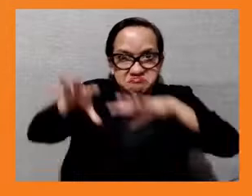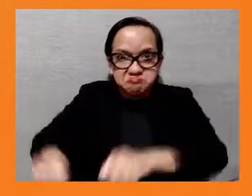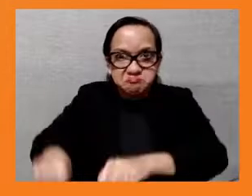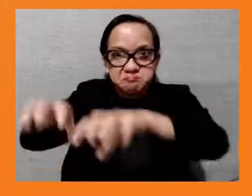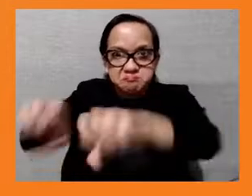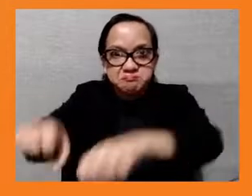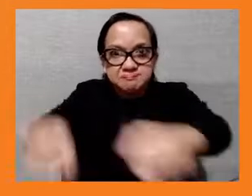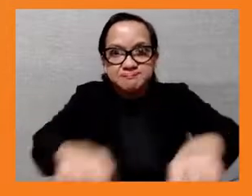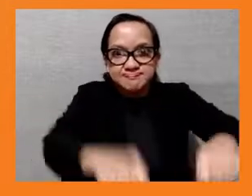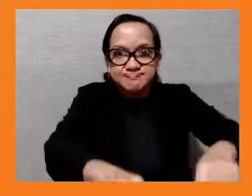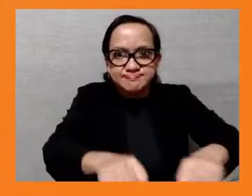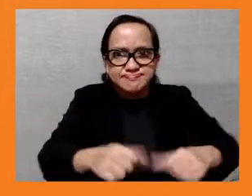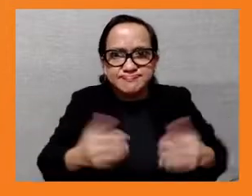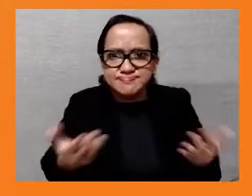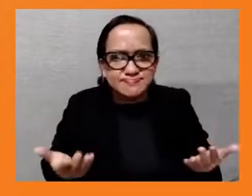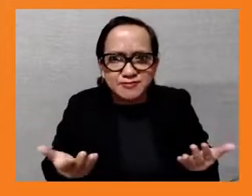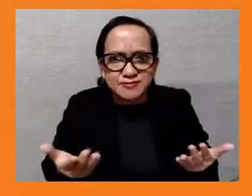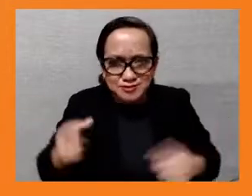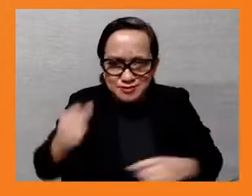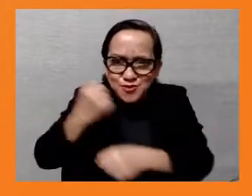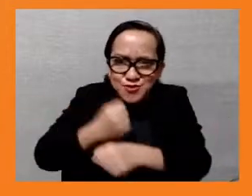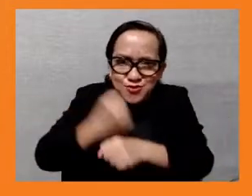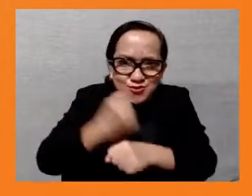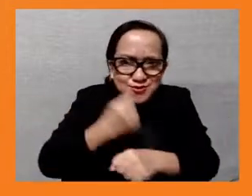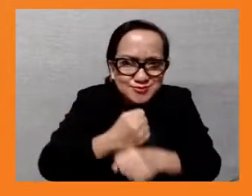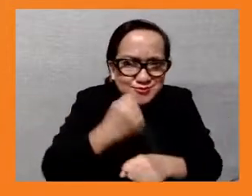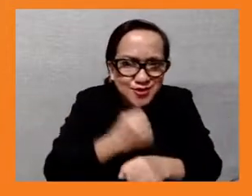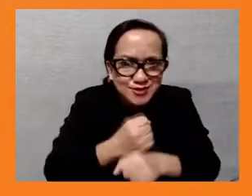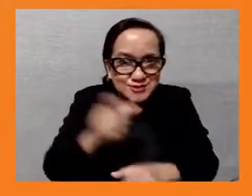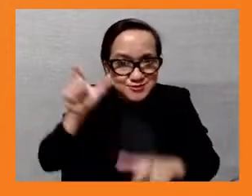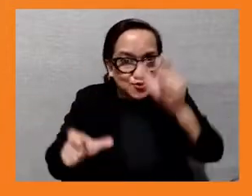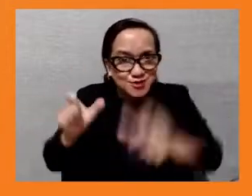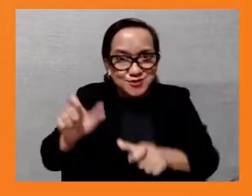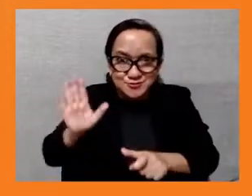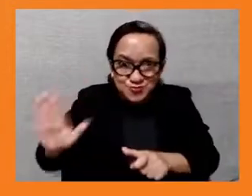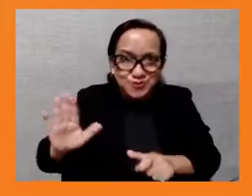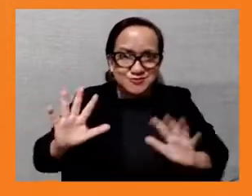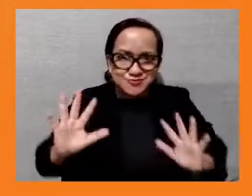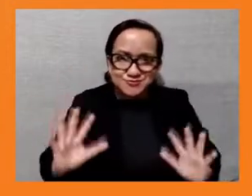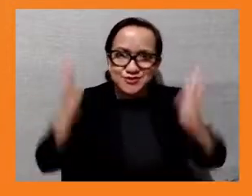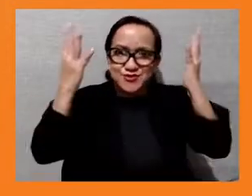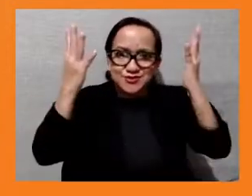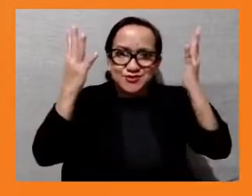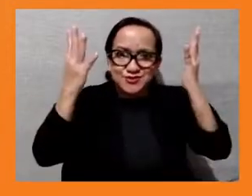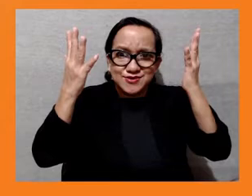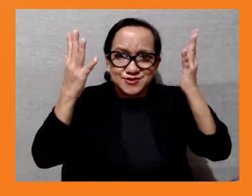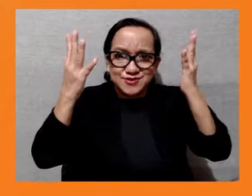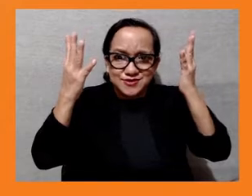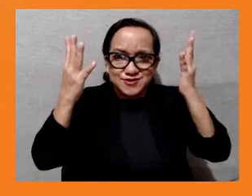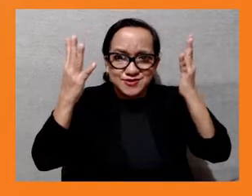labor working conditions, part of any contract. Next, please.